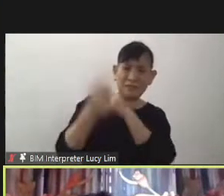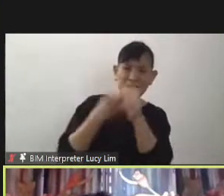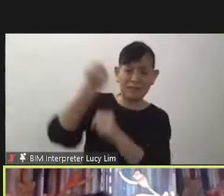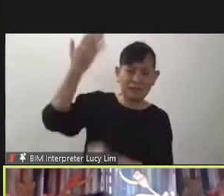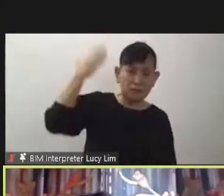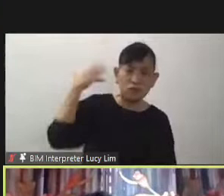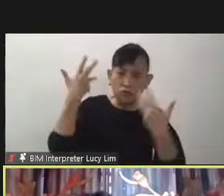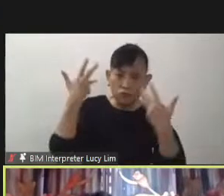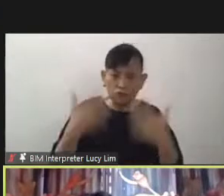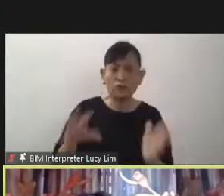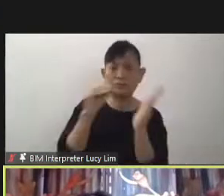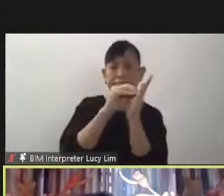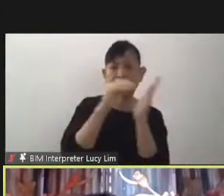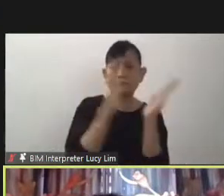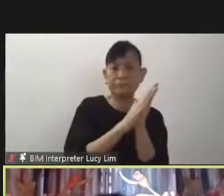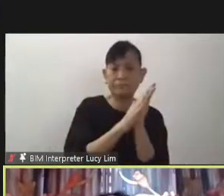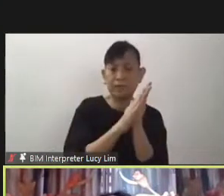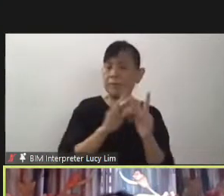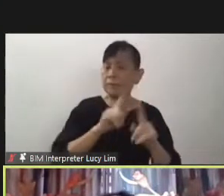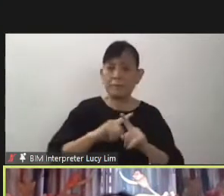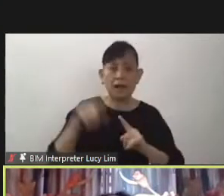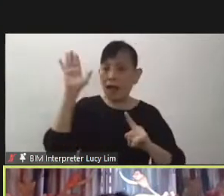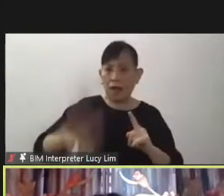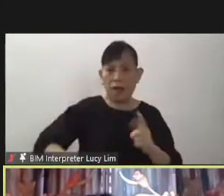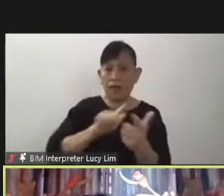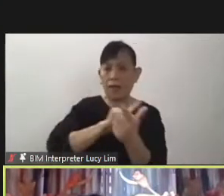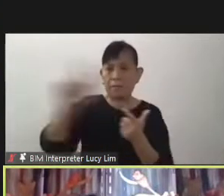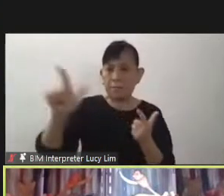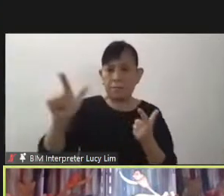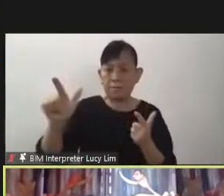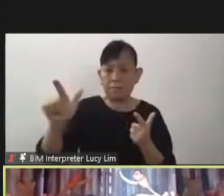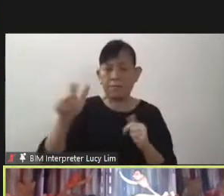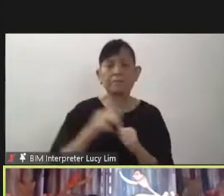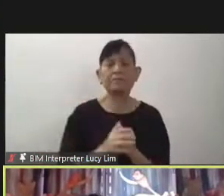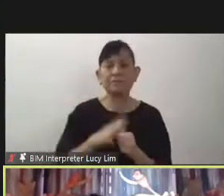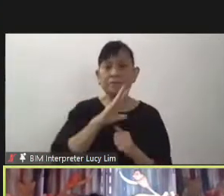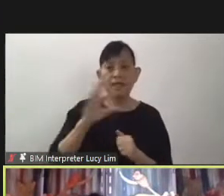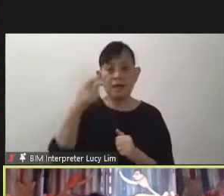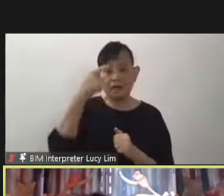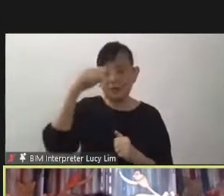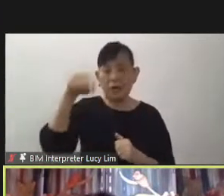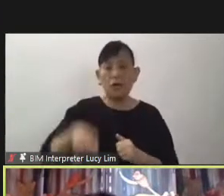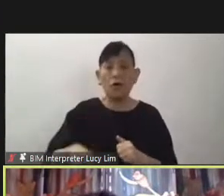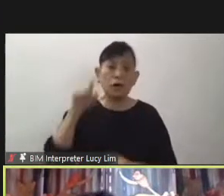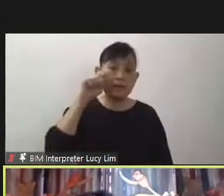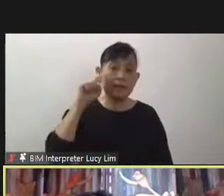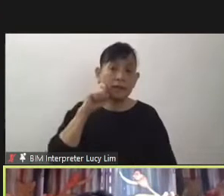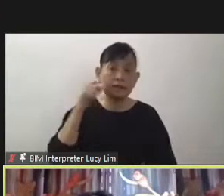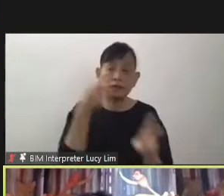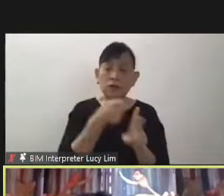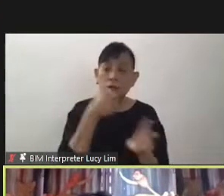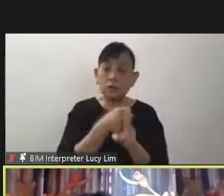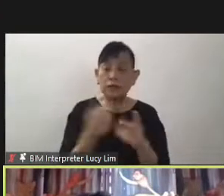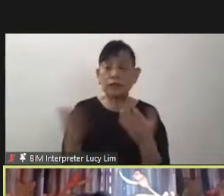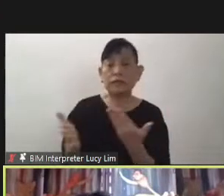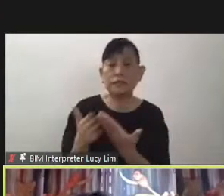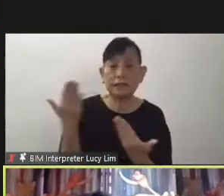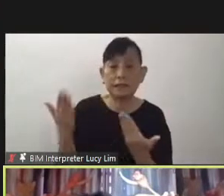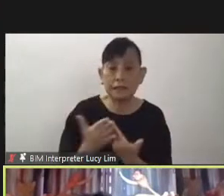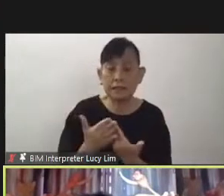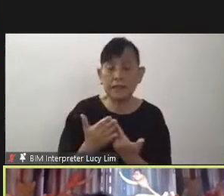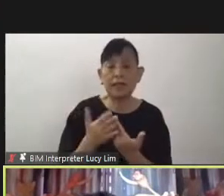have a sexual harassment bill, considering, like I said, mostly when it comes to sexual harassment, it is easier if the